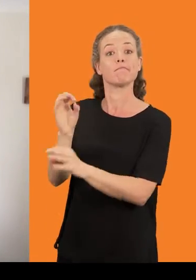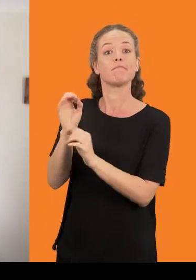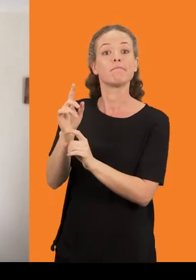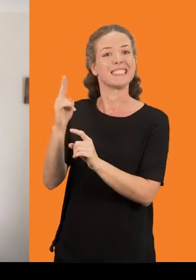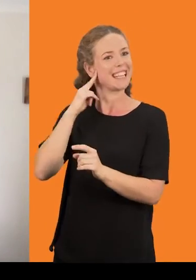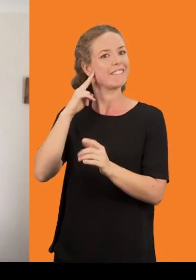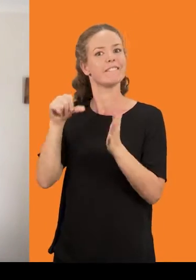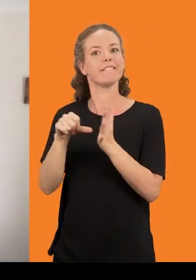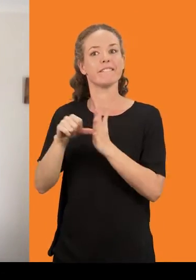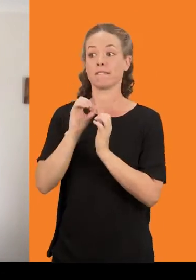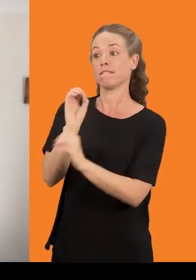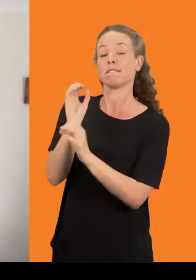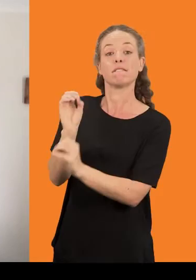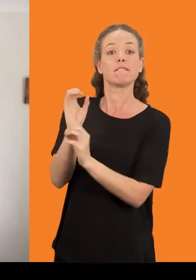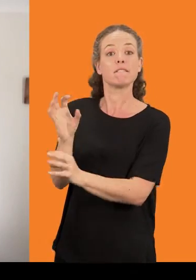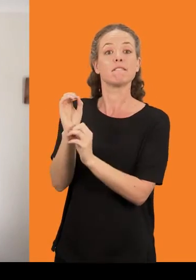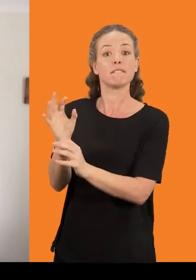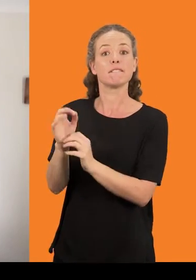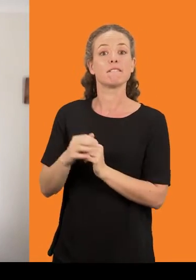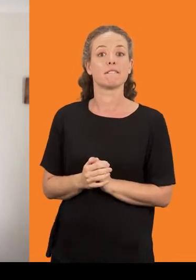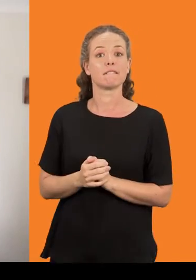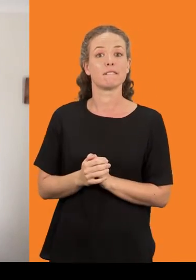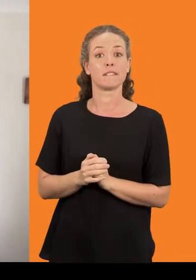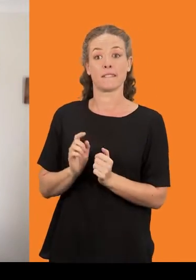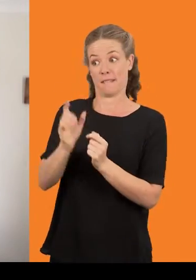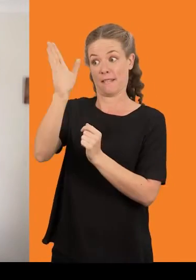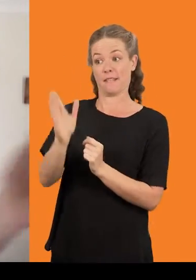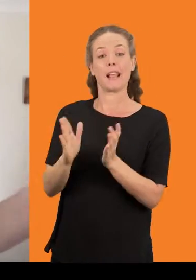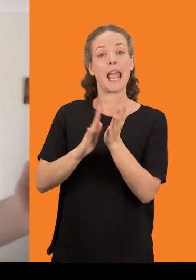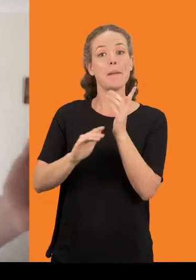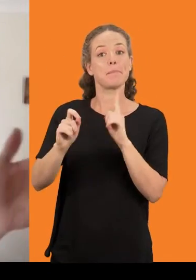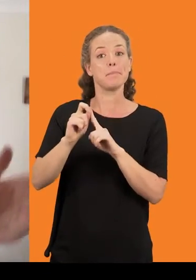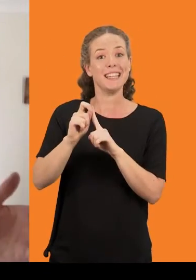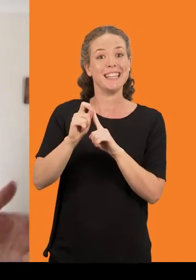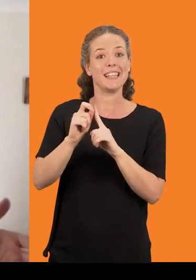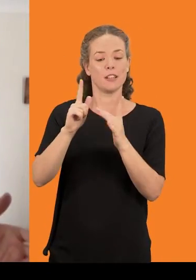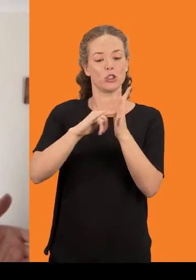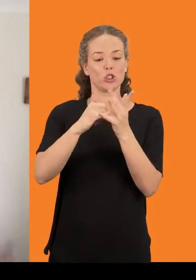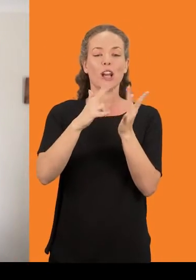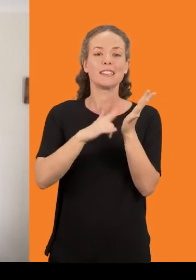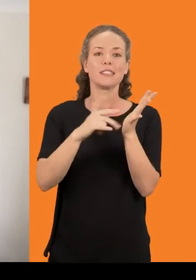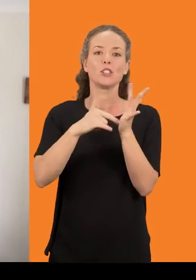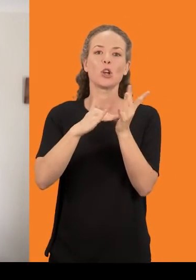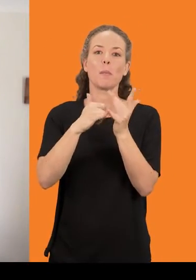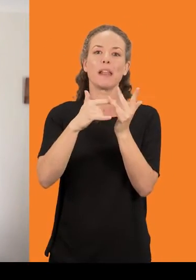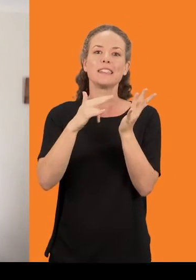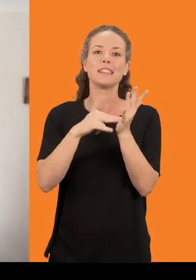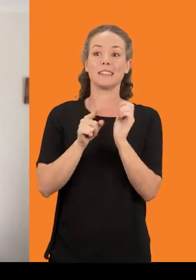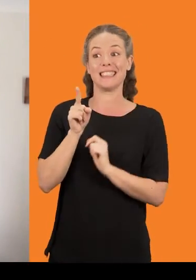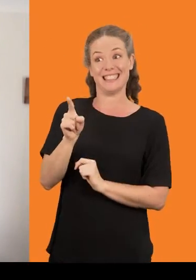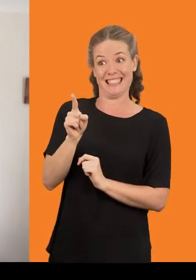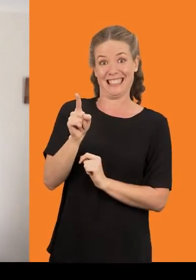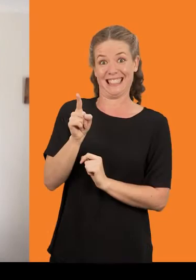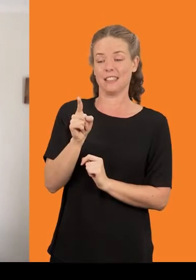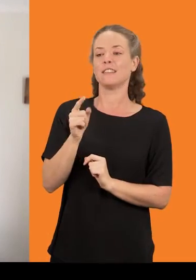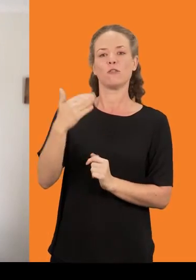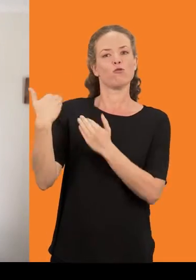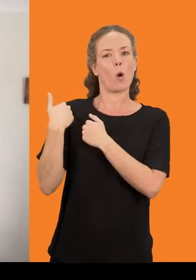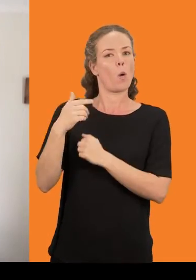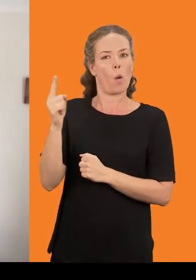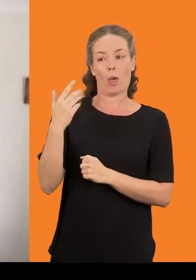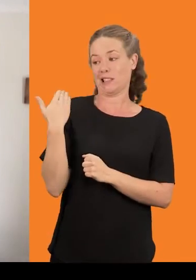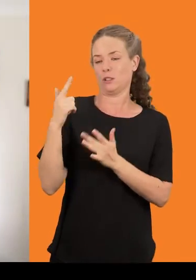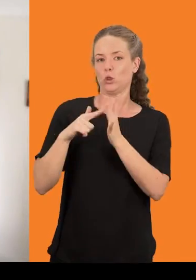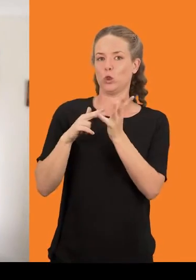education, health and audiology and tell them my views as well as shared views of all deaf people. One of the key MPs that I was able to meet is